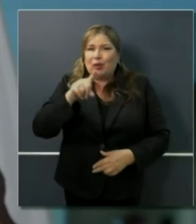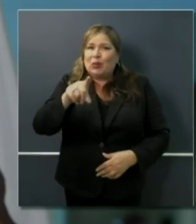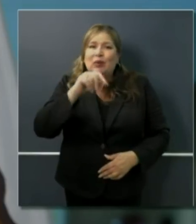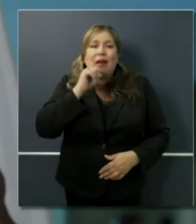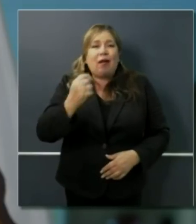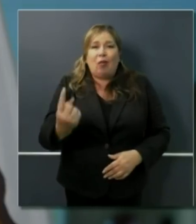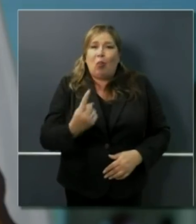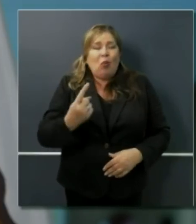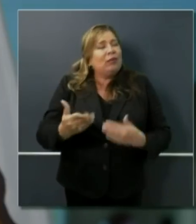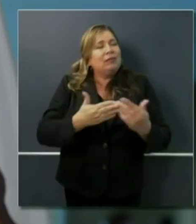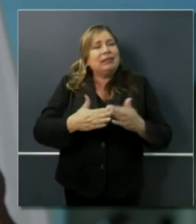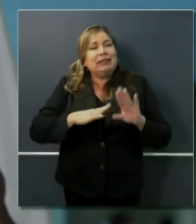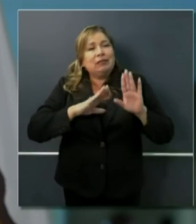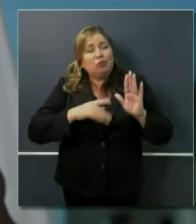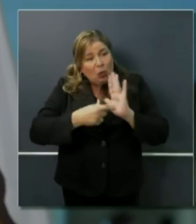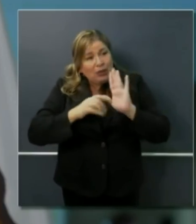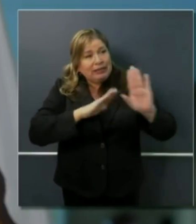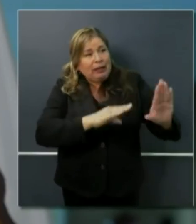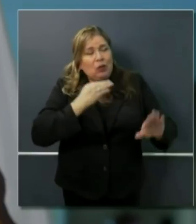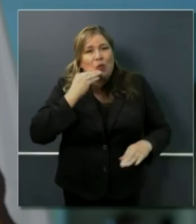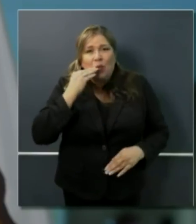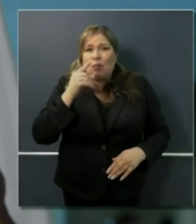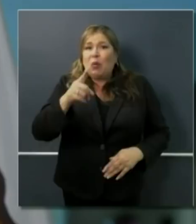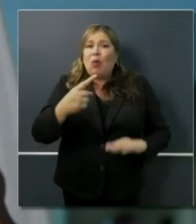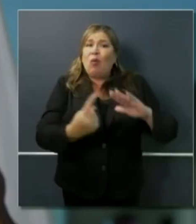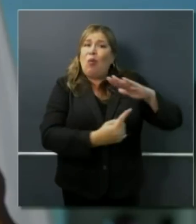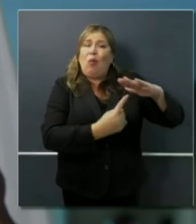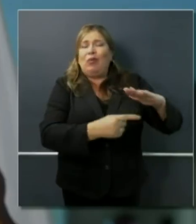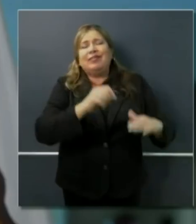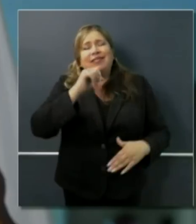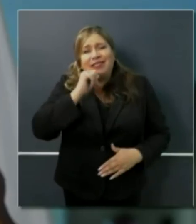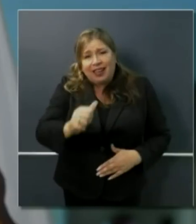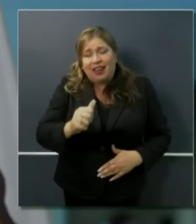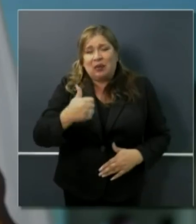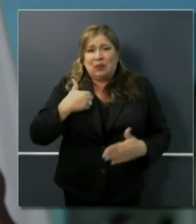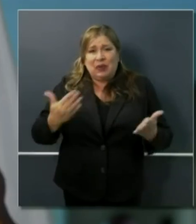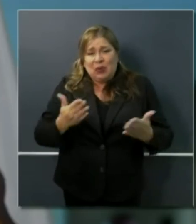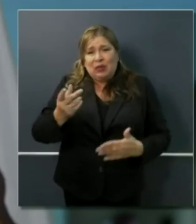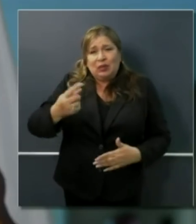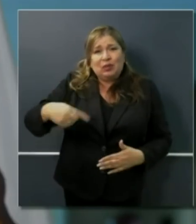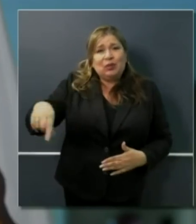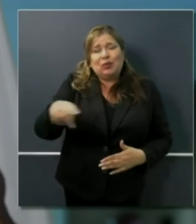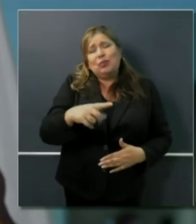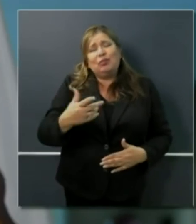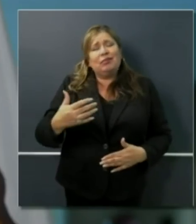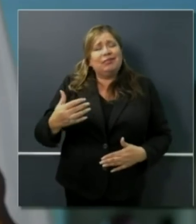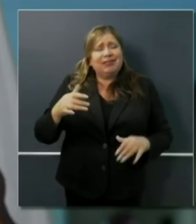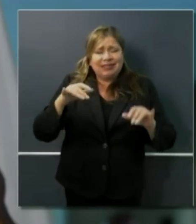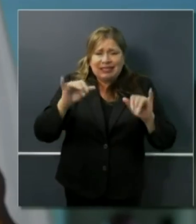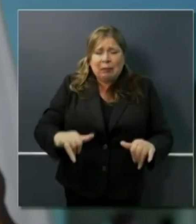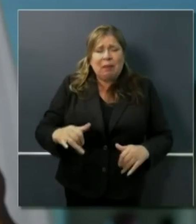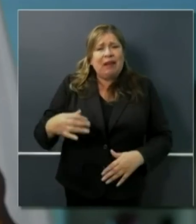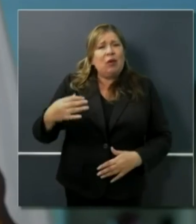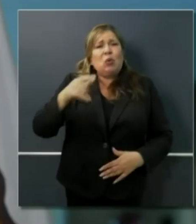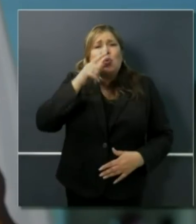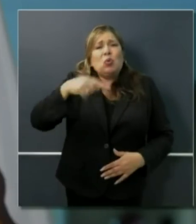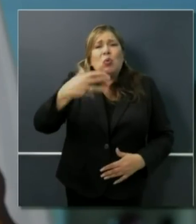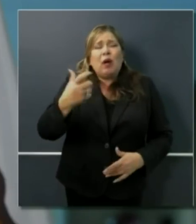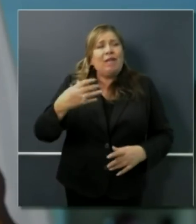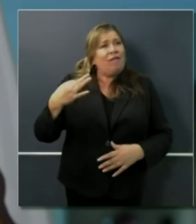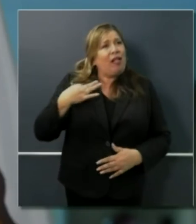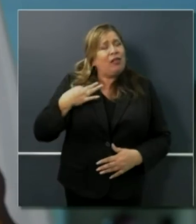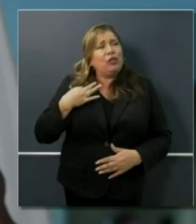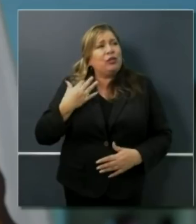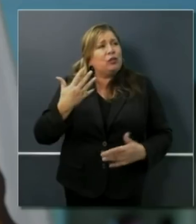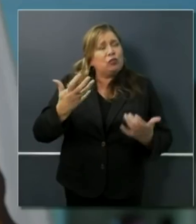with the stay-at-home orders, you're not alone, and we want to encourage people that want to volunteer. Go to Cal Volunteers, go